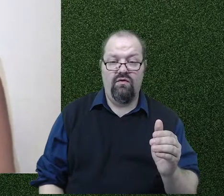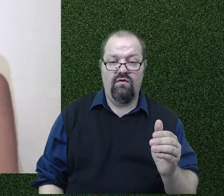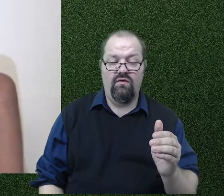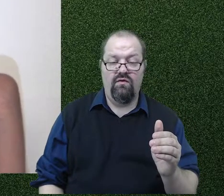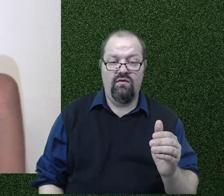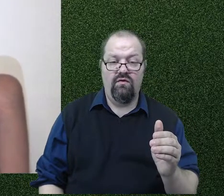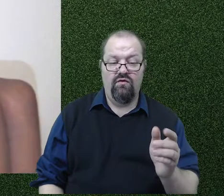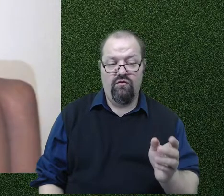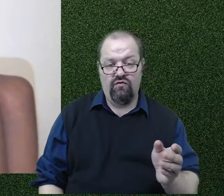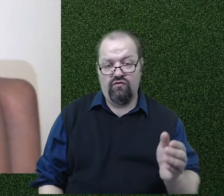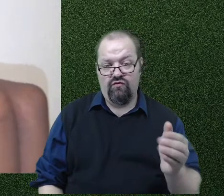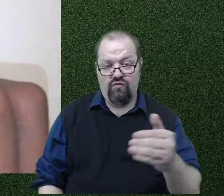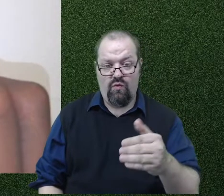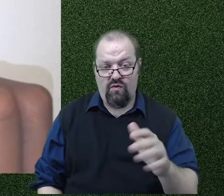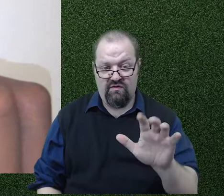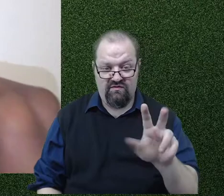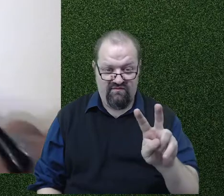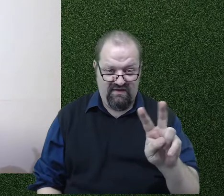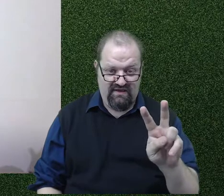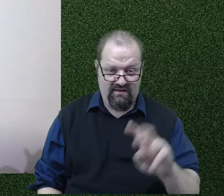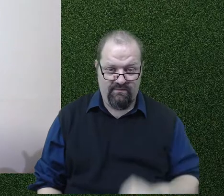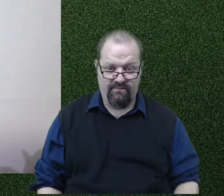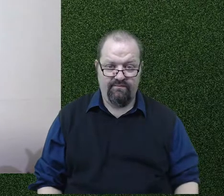toward v.